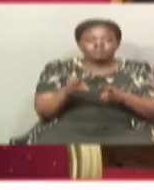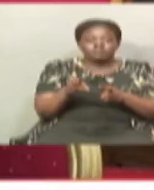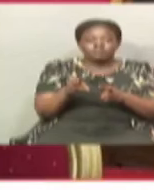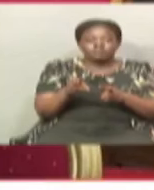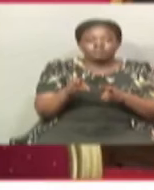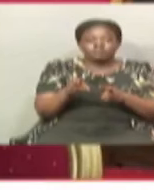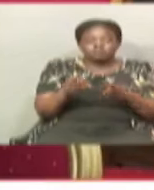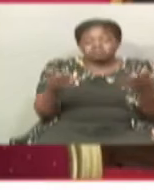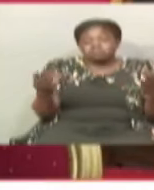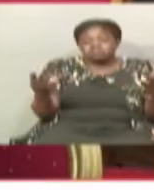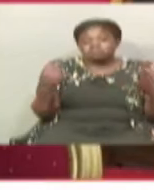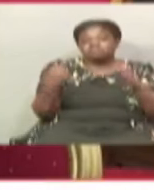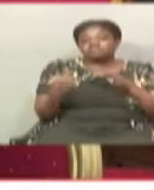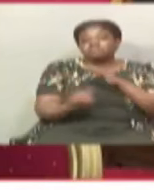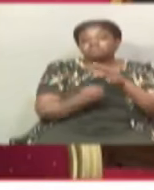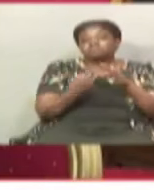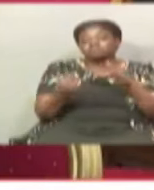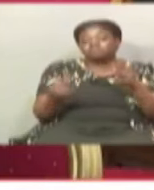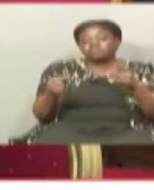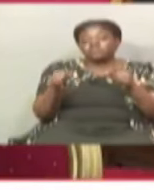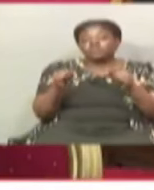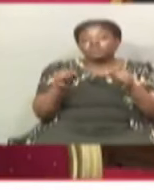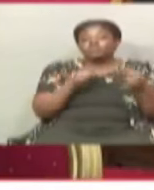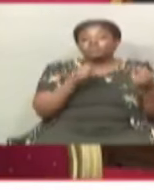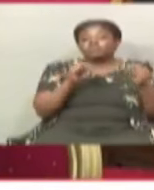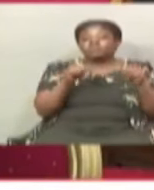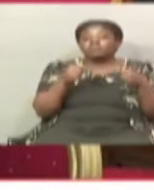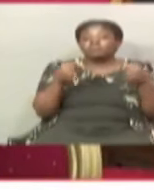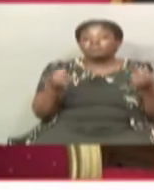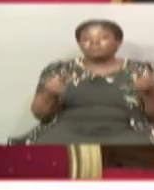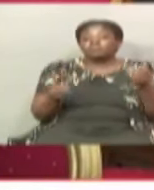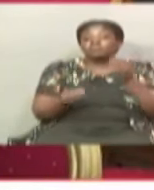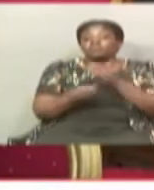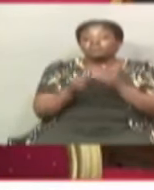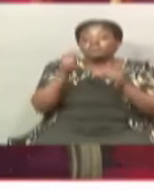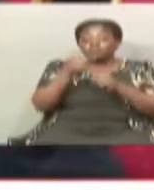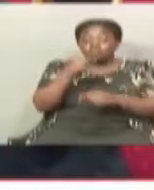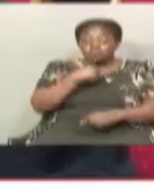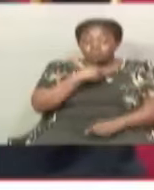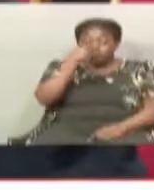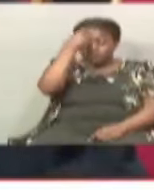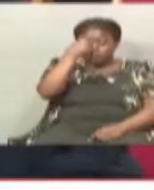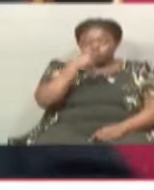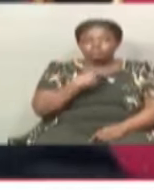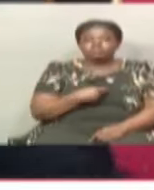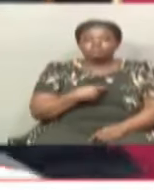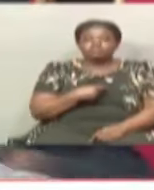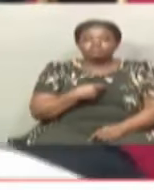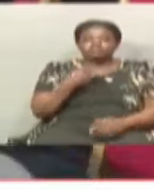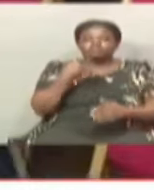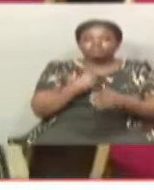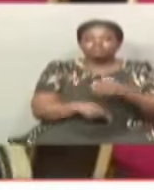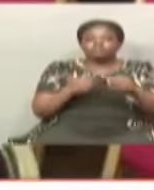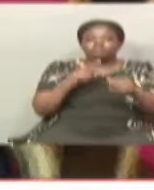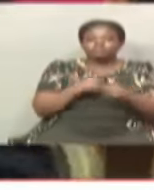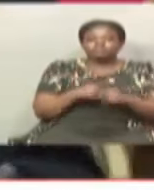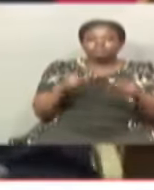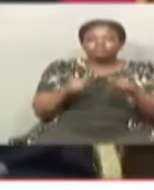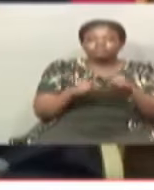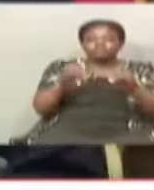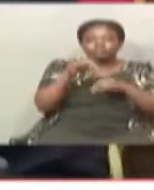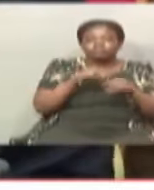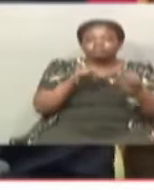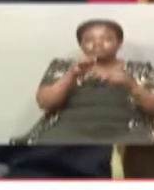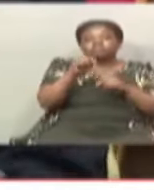In any case, these allegations cannot even be attributed to me as an individual. Byarugaba agambye nti ekiseera badde mu bamulonde